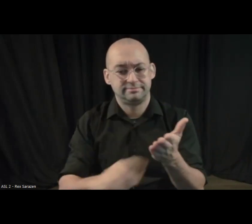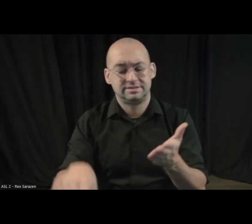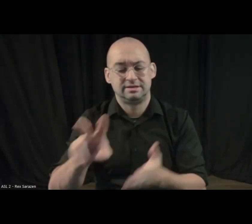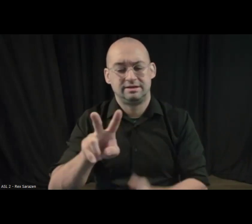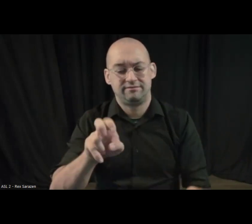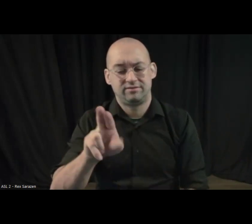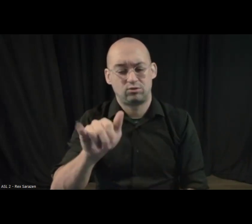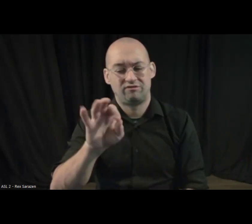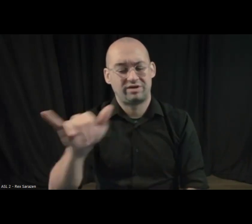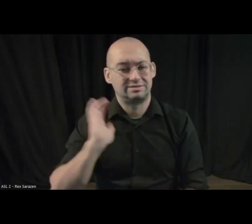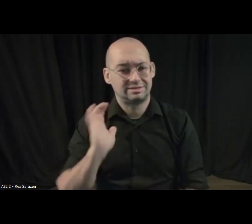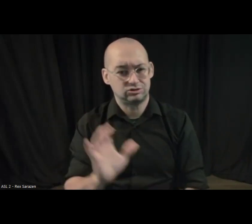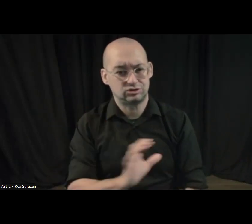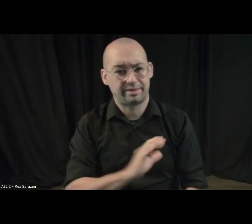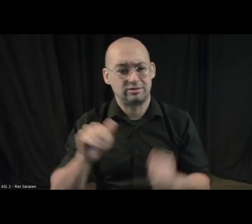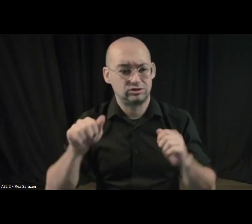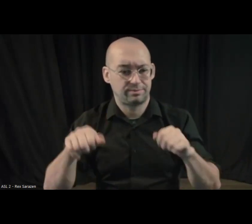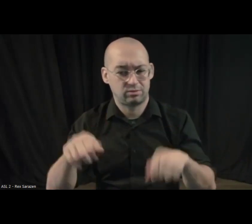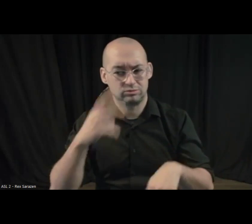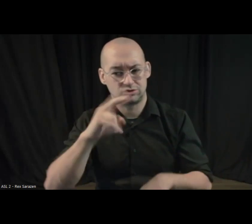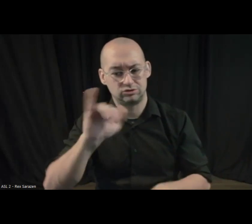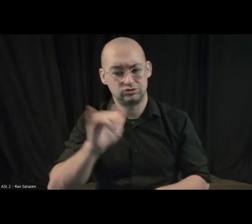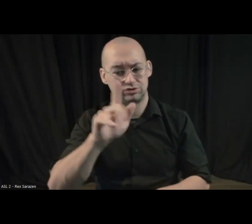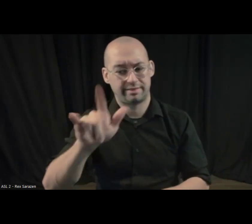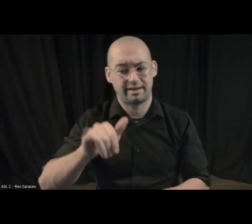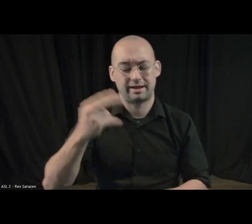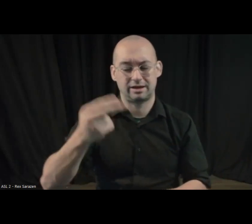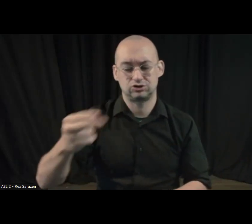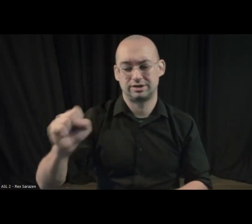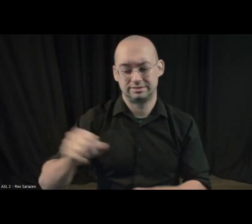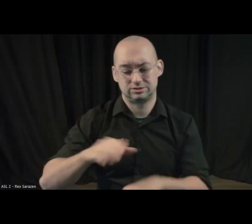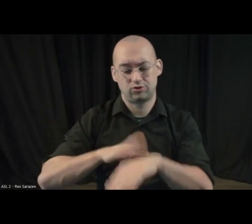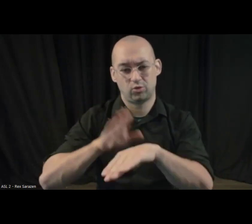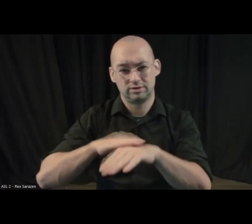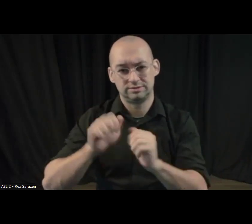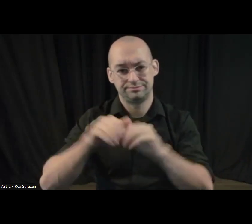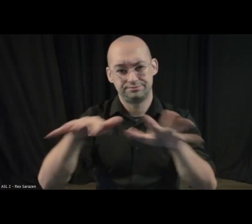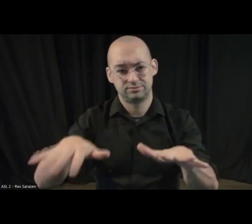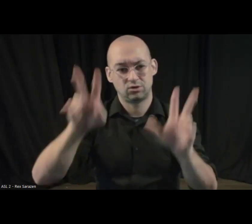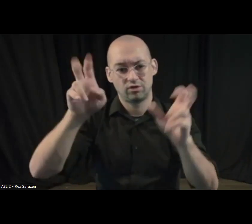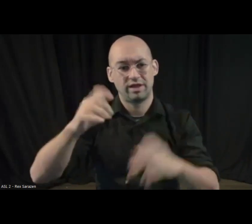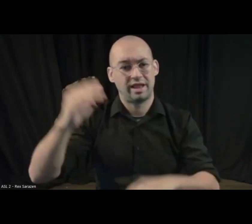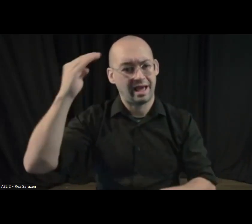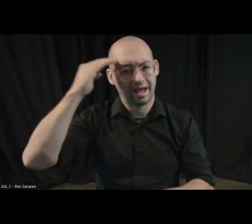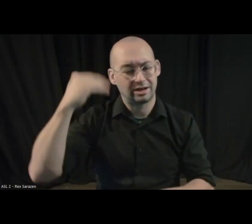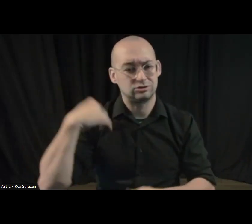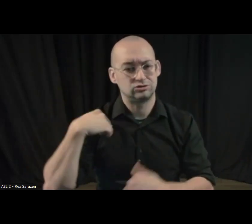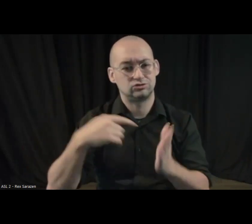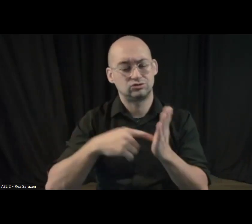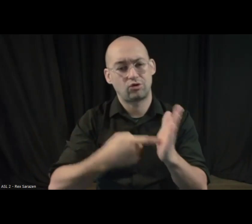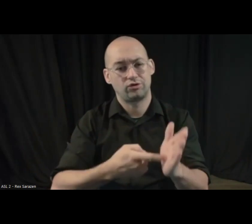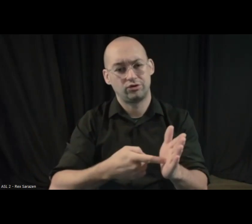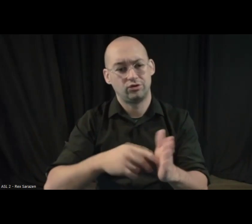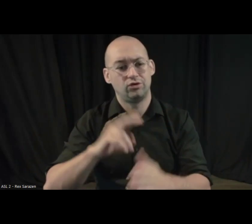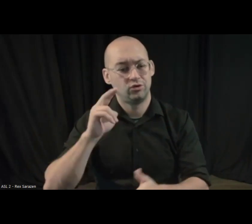in July when Health and Human Services issued a notice. Some people called this the Head Start notice because one of